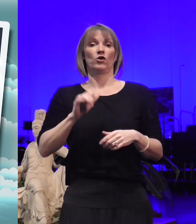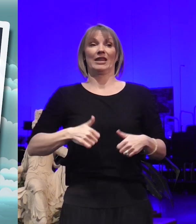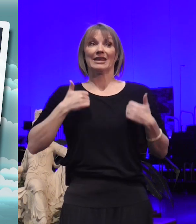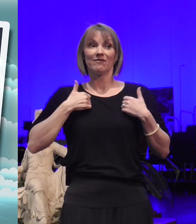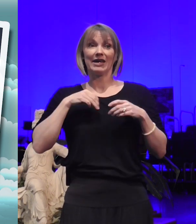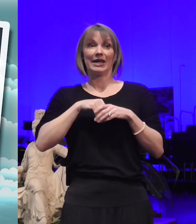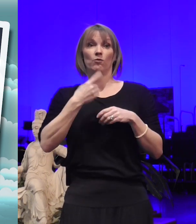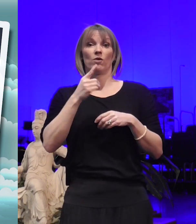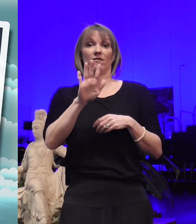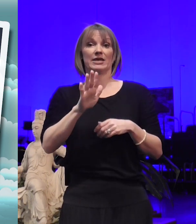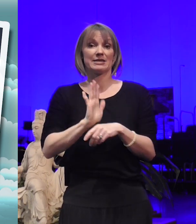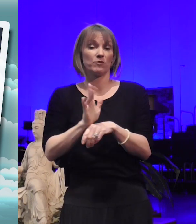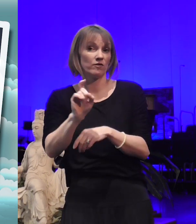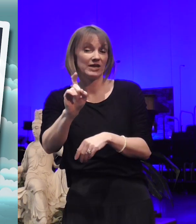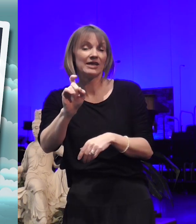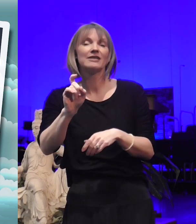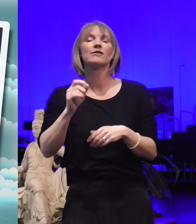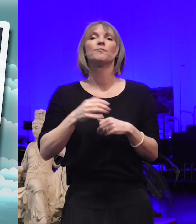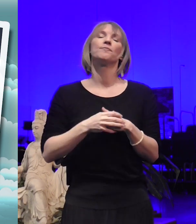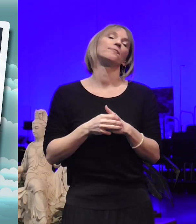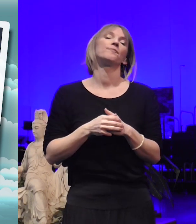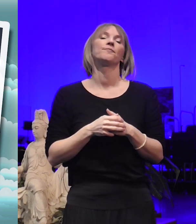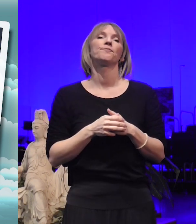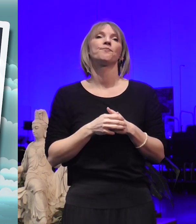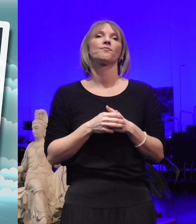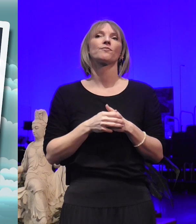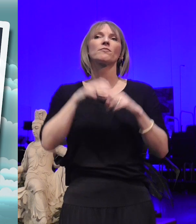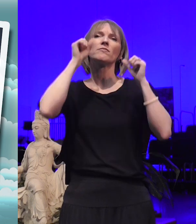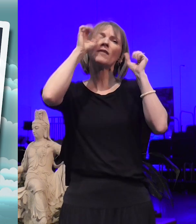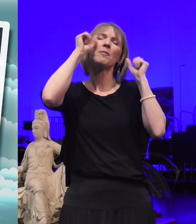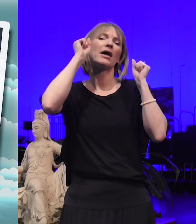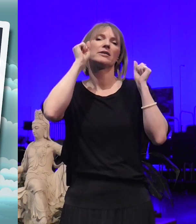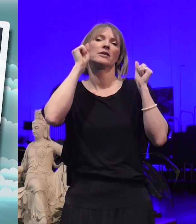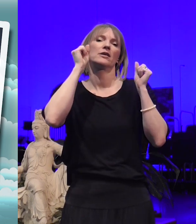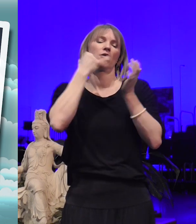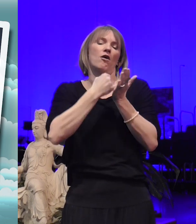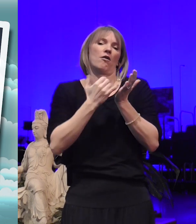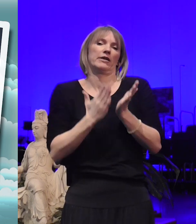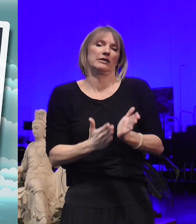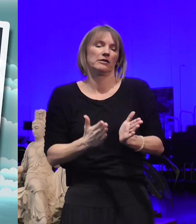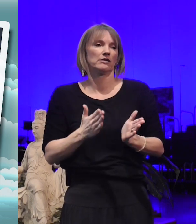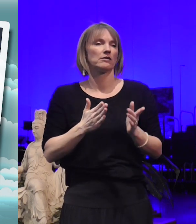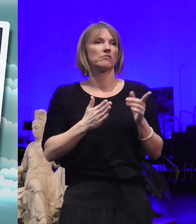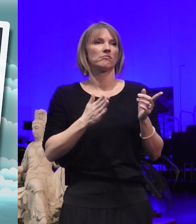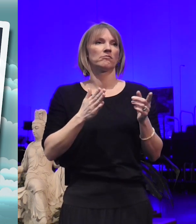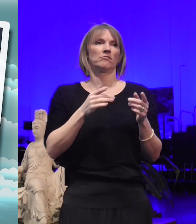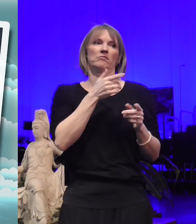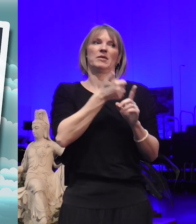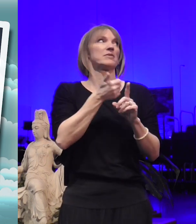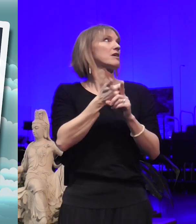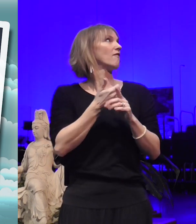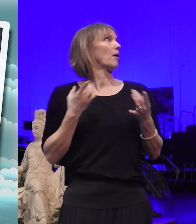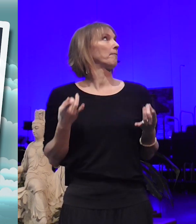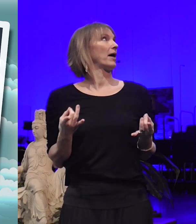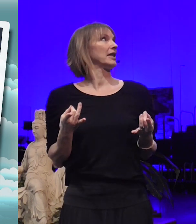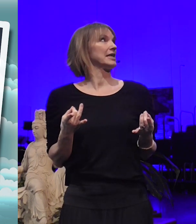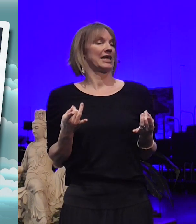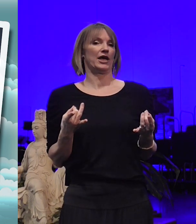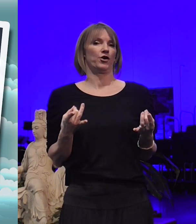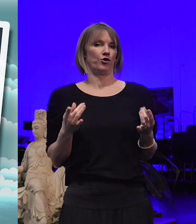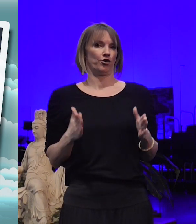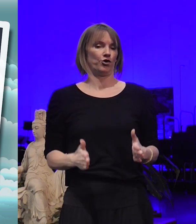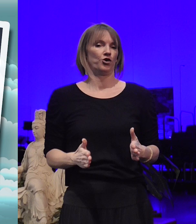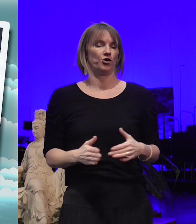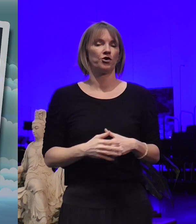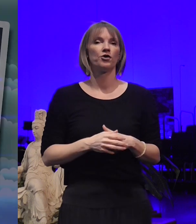David Lynch movie at times? An incredible artist and a long-time meditator. And